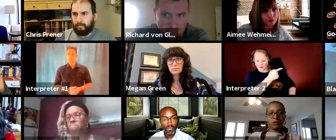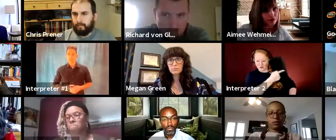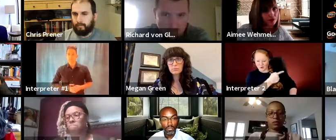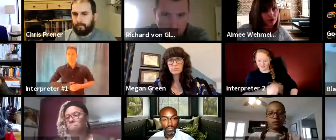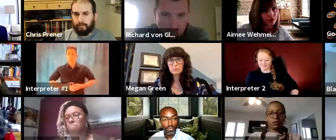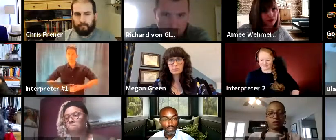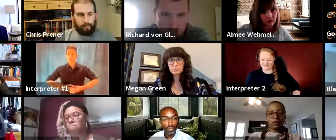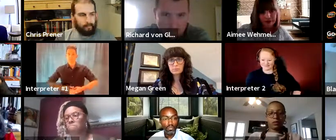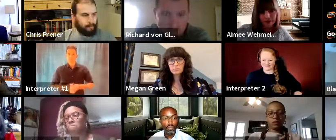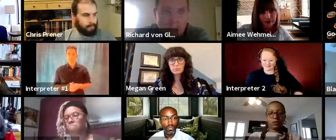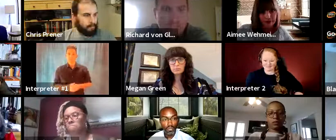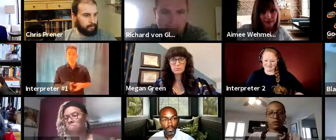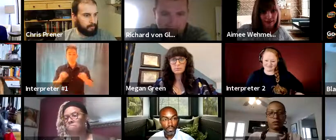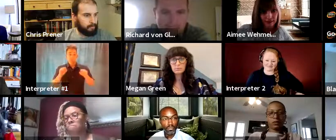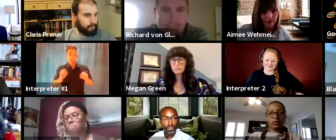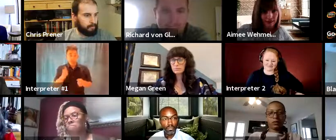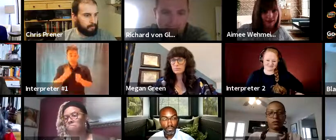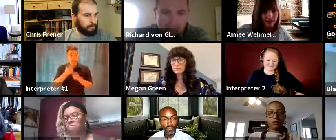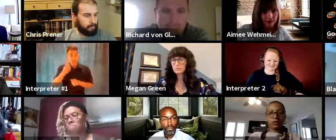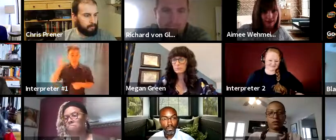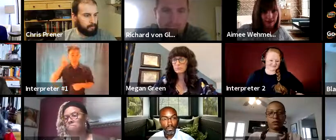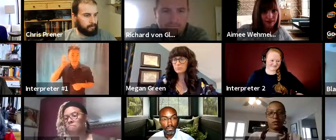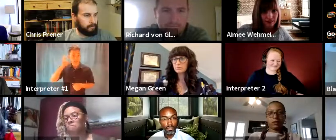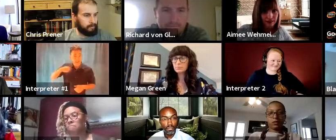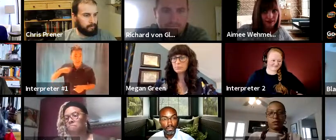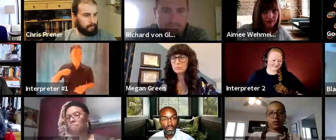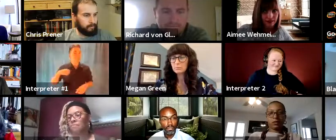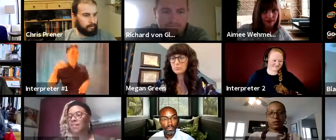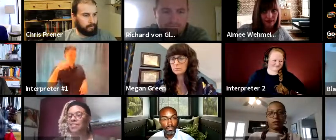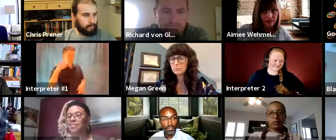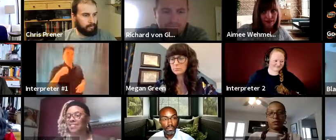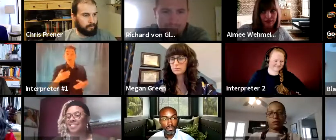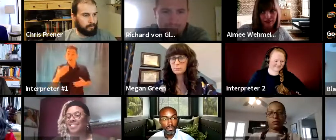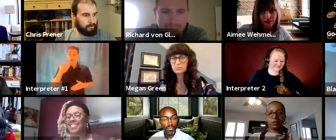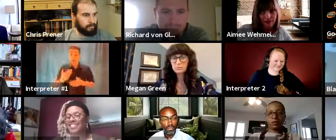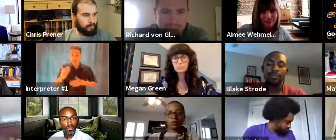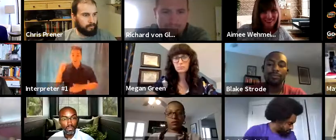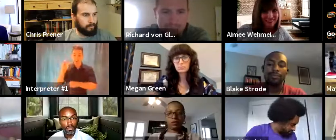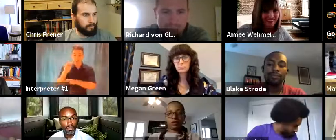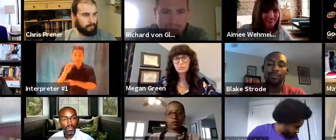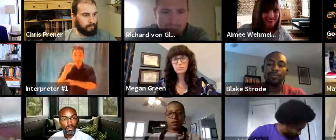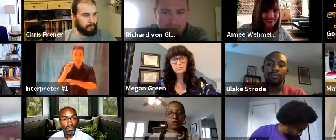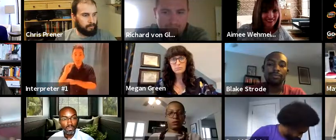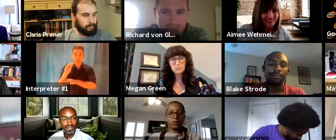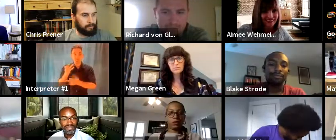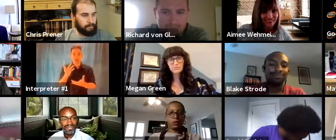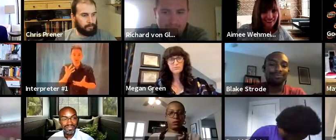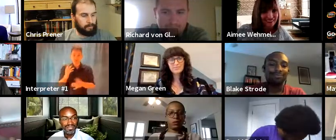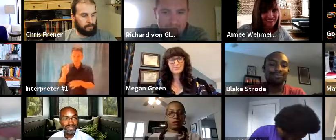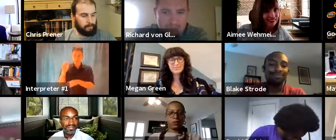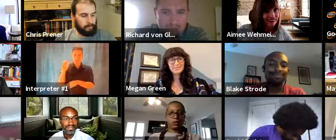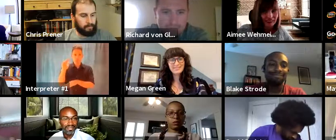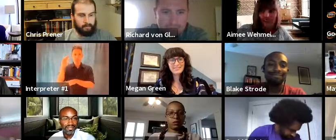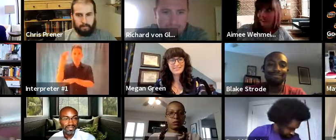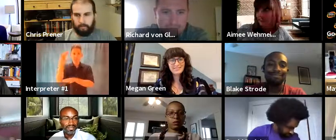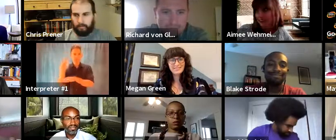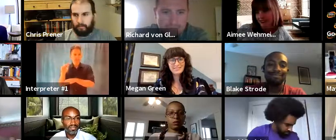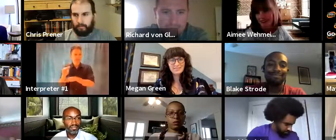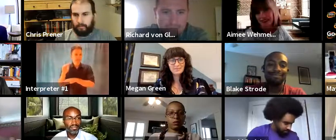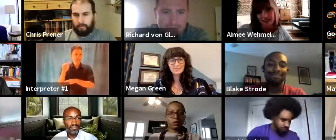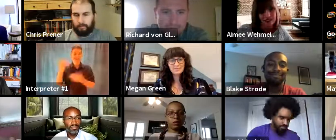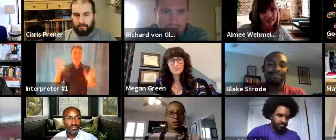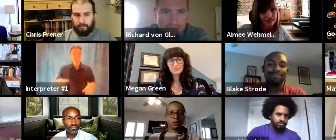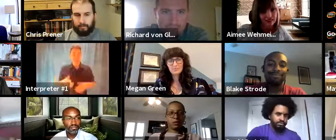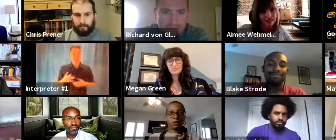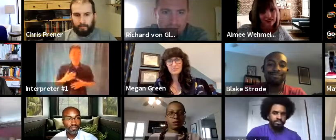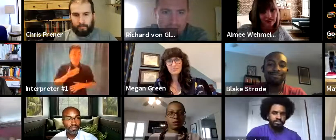Can you guys hear me? Yes. Good afternoon. Well, evening. Thank you. My name